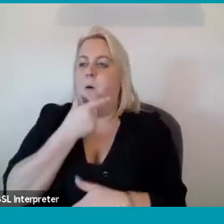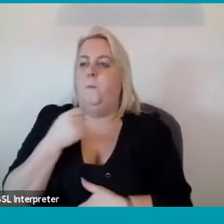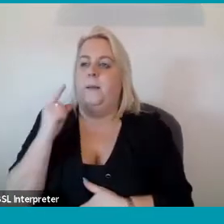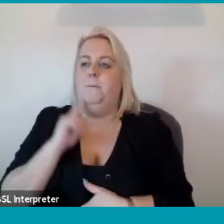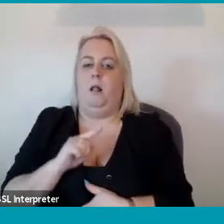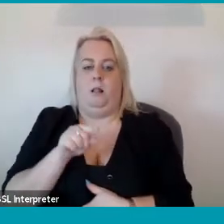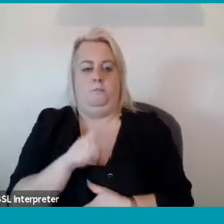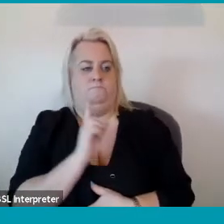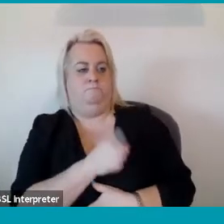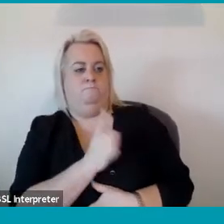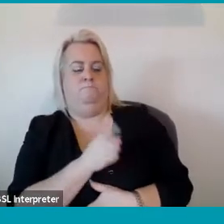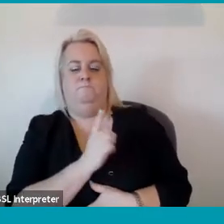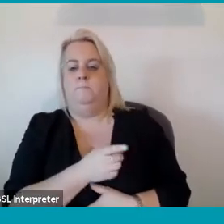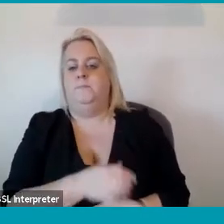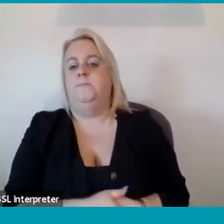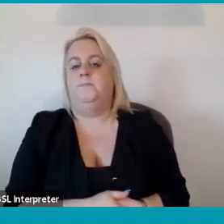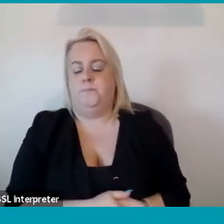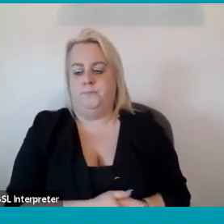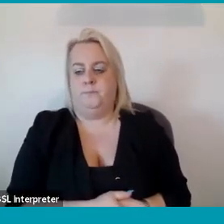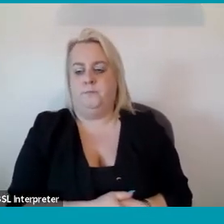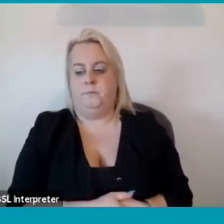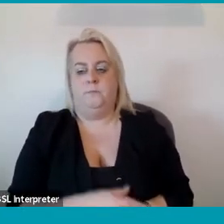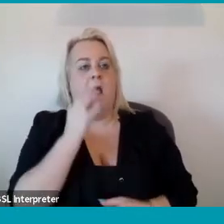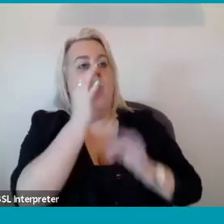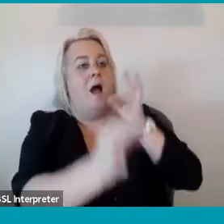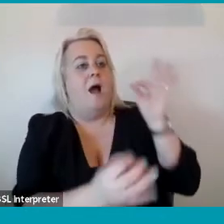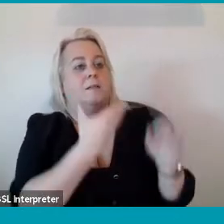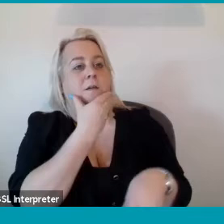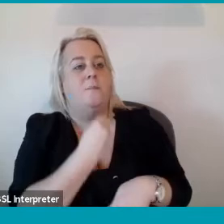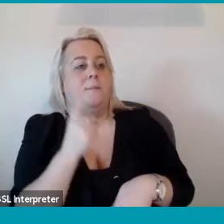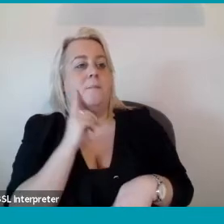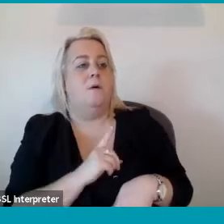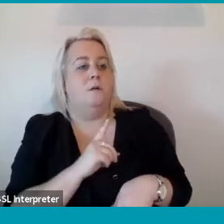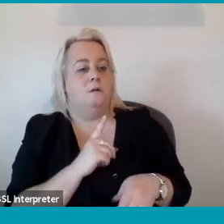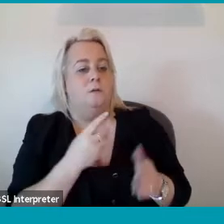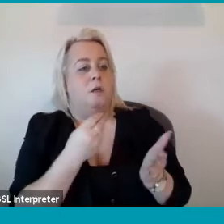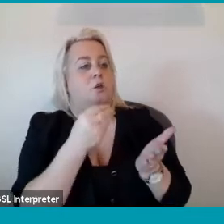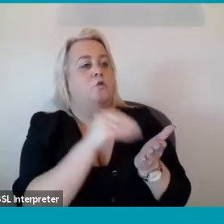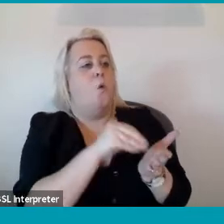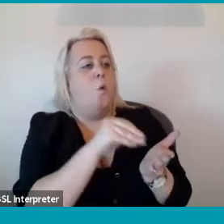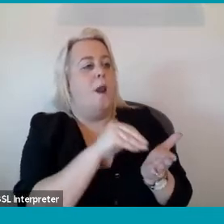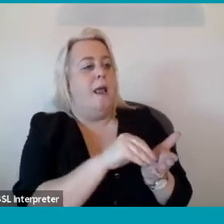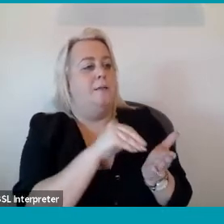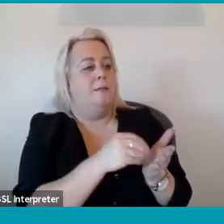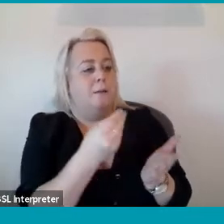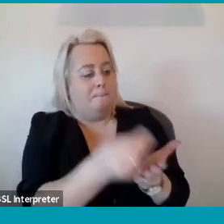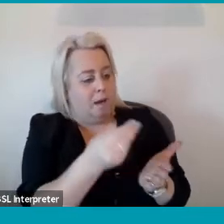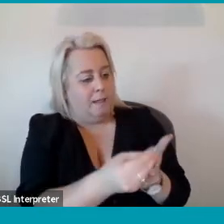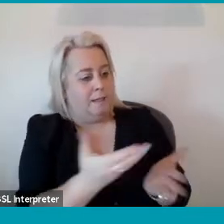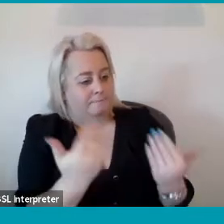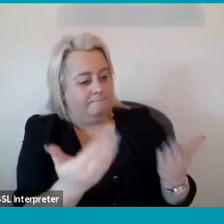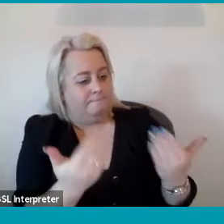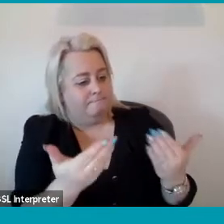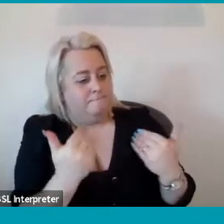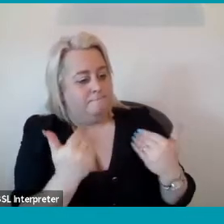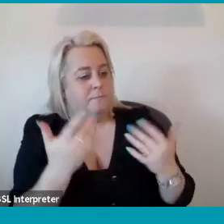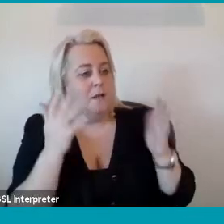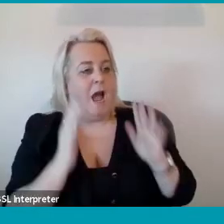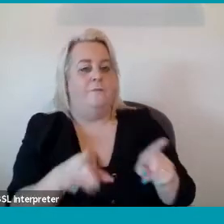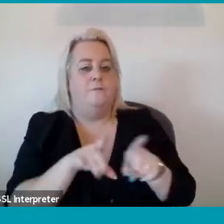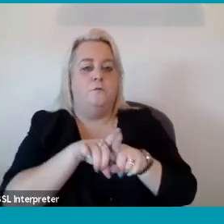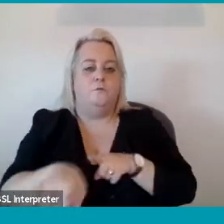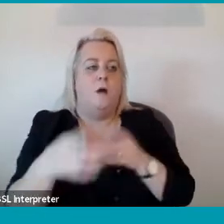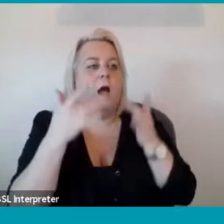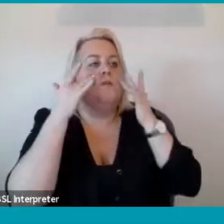to get people to donate money to charities, they have to really play on this pity kind of narrative.